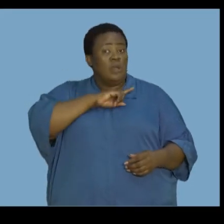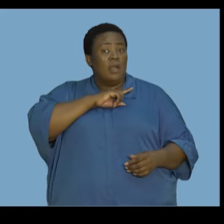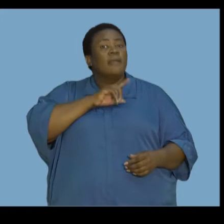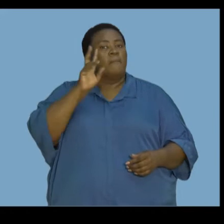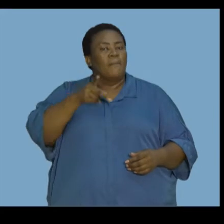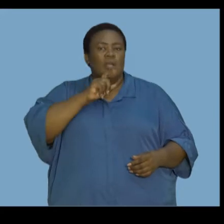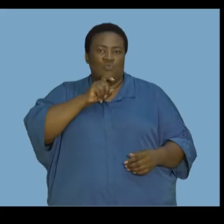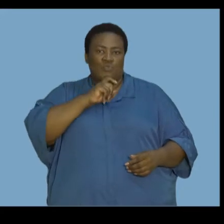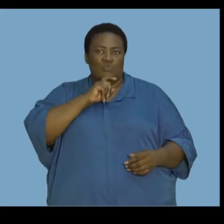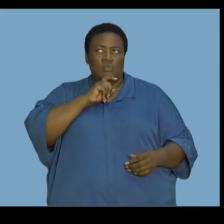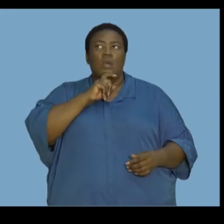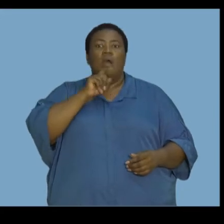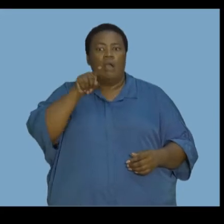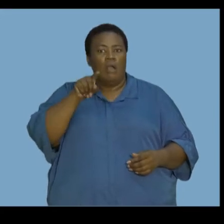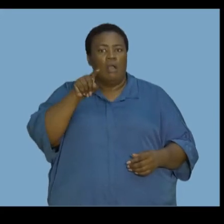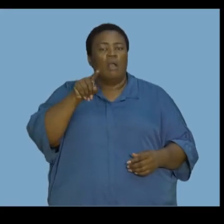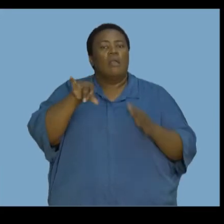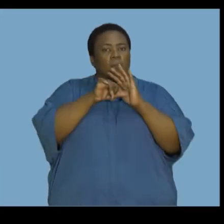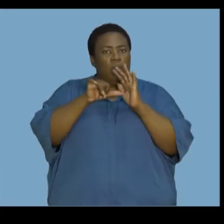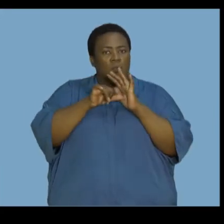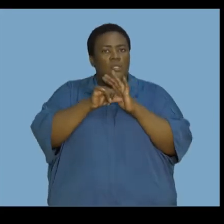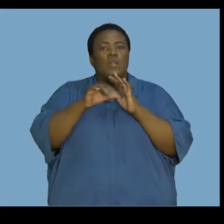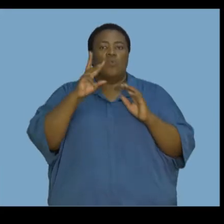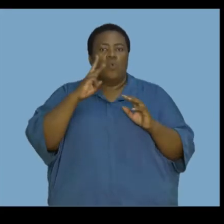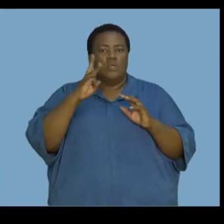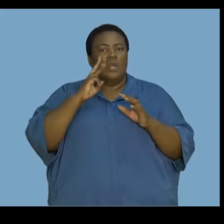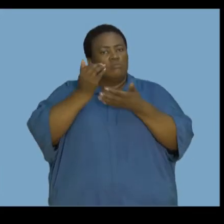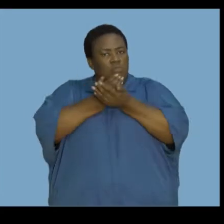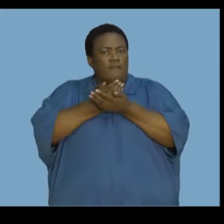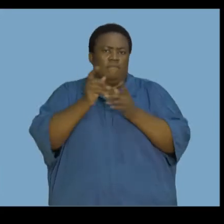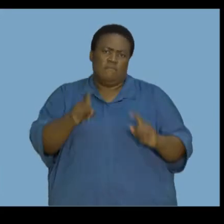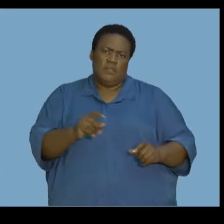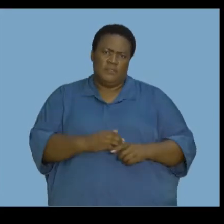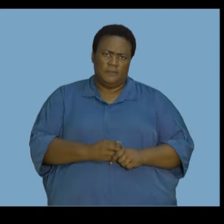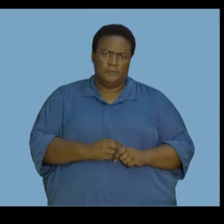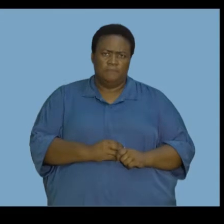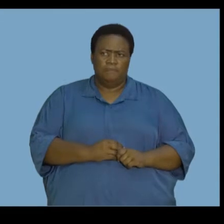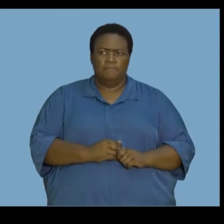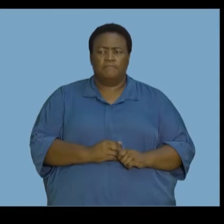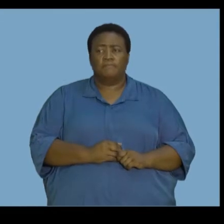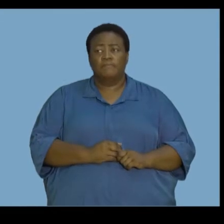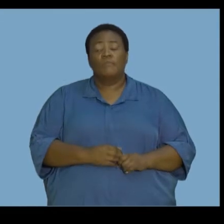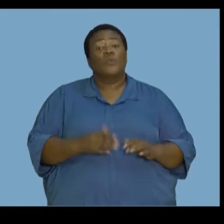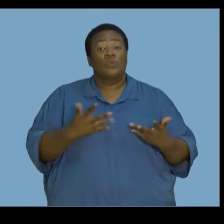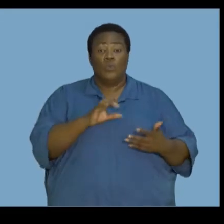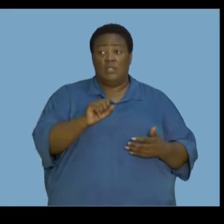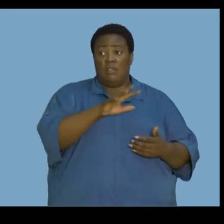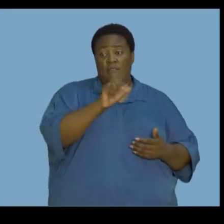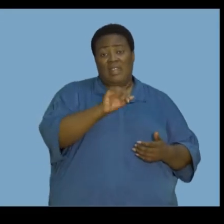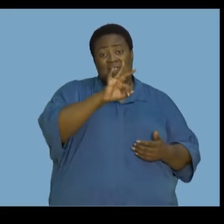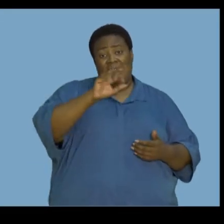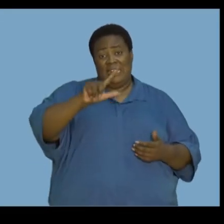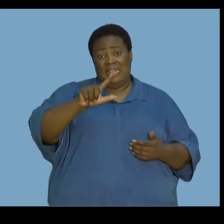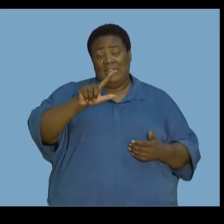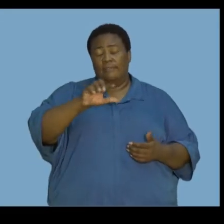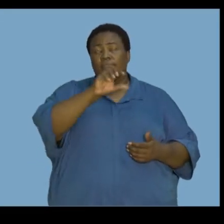let's again use that to remind us the importance of water to human existence. Okay, so South Africa